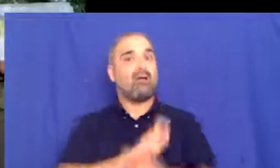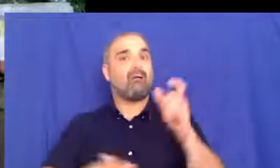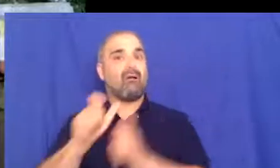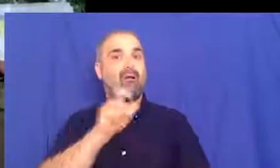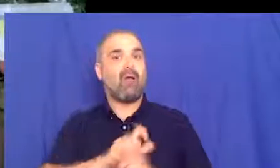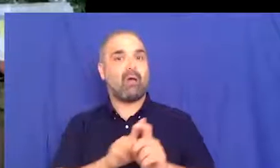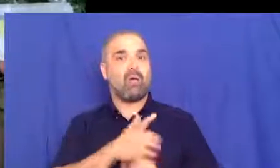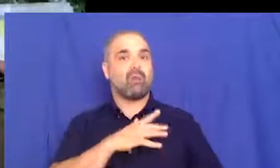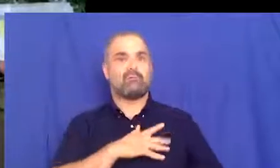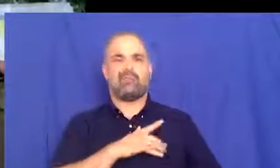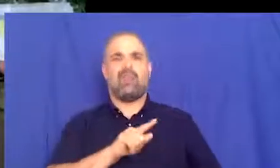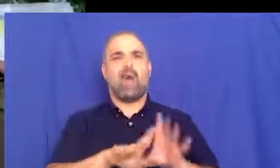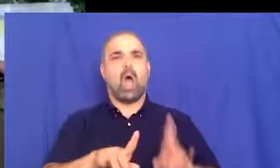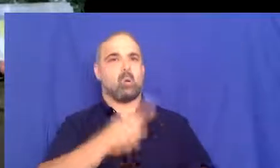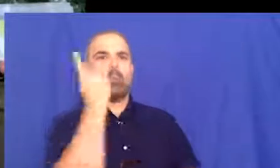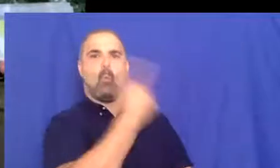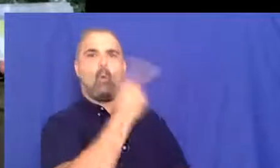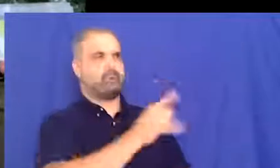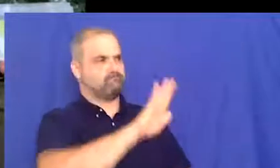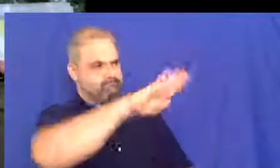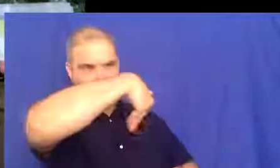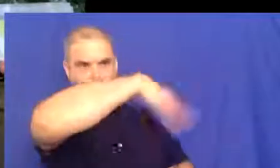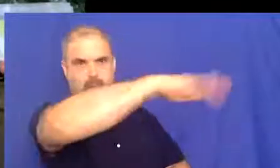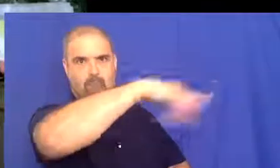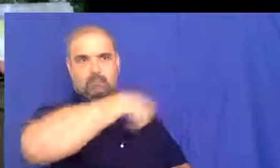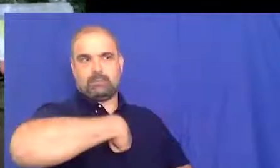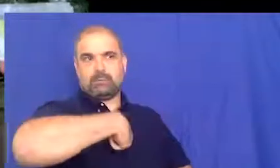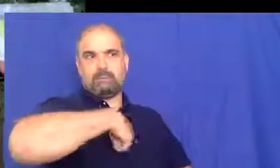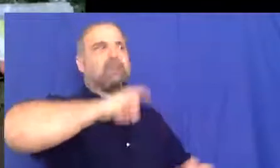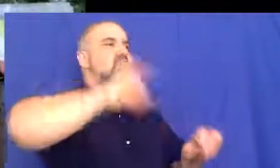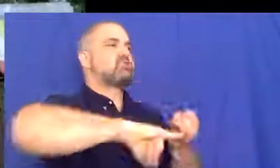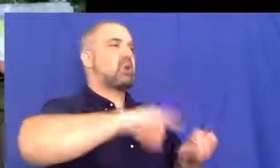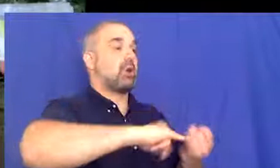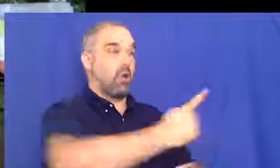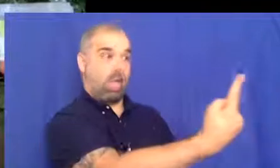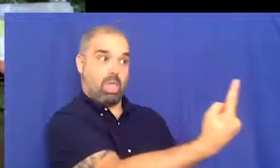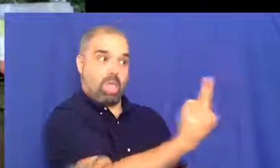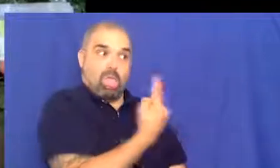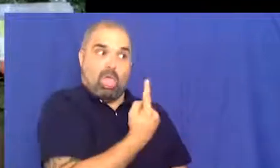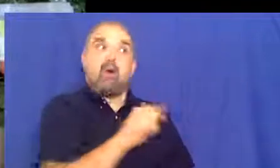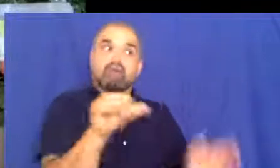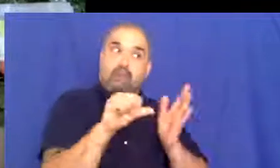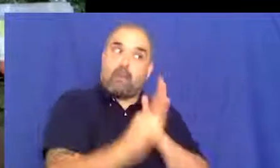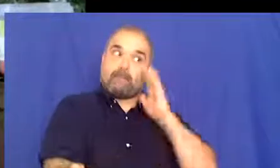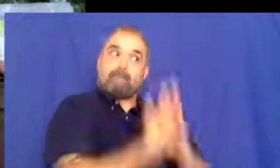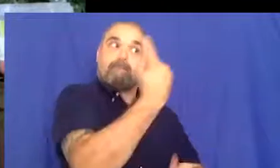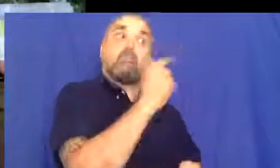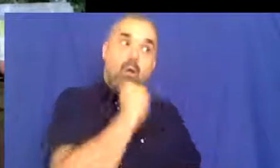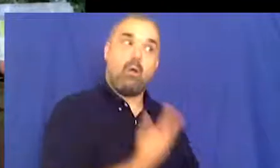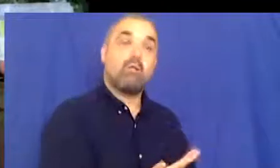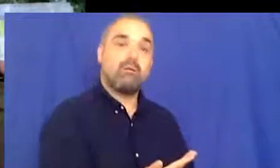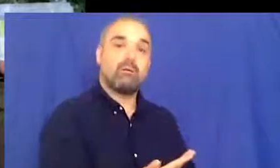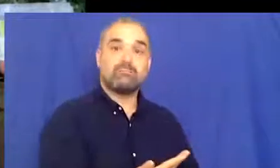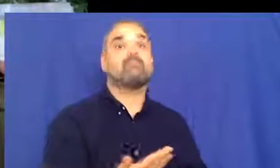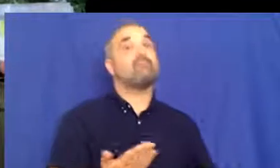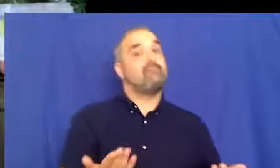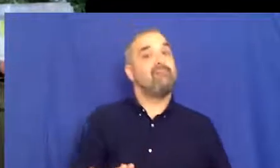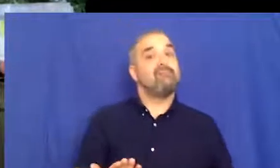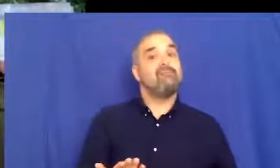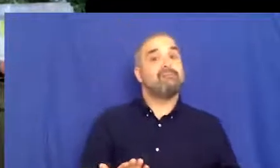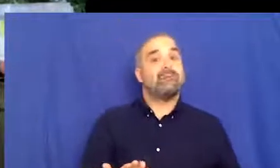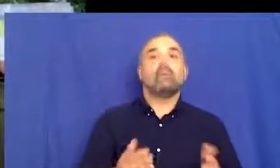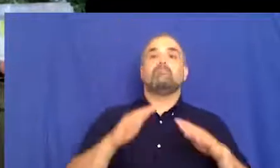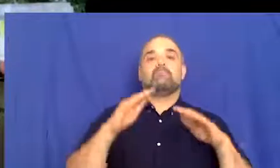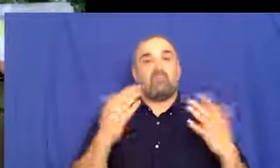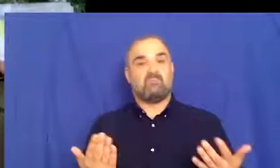use their colour to stand up and say, leave me alone, back off, I'm a skunk. And if you come near me, you're going to be in trouble. So what they do